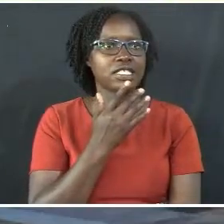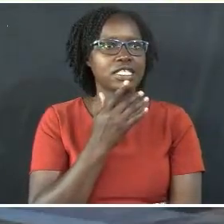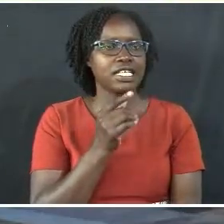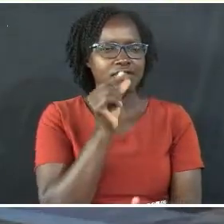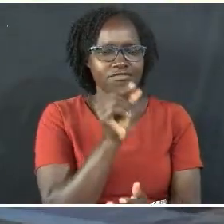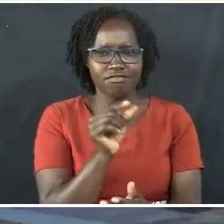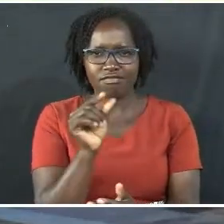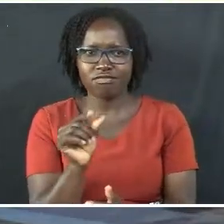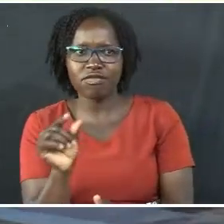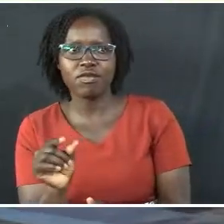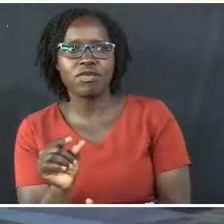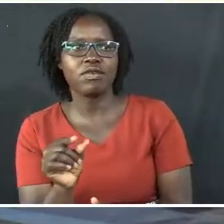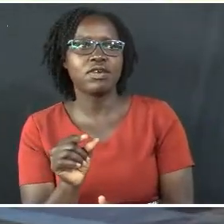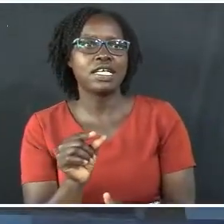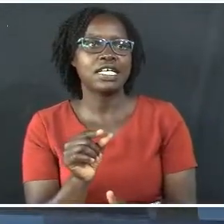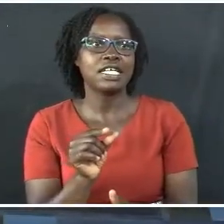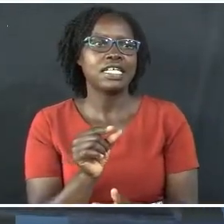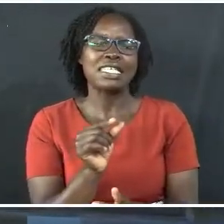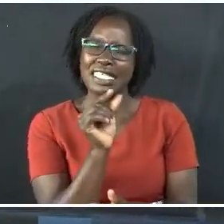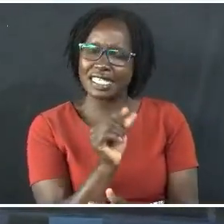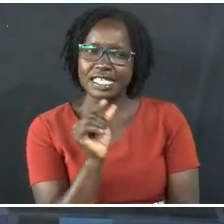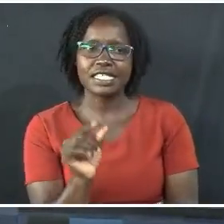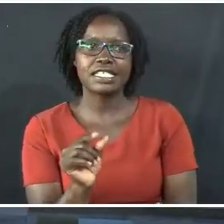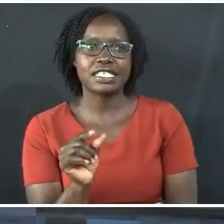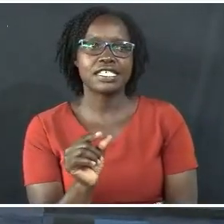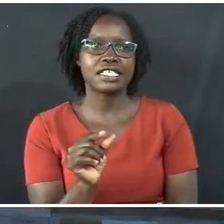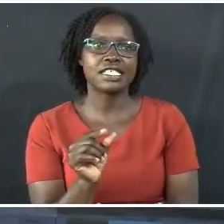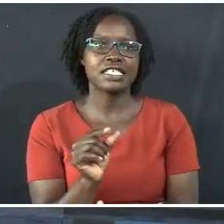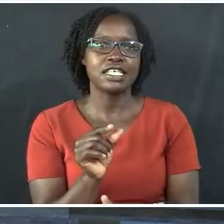would want each candidate